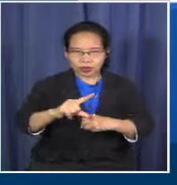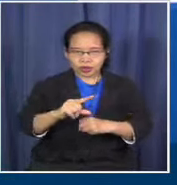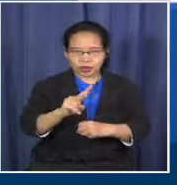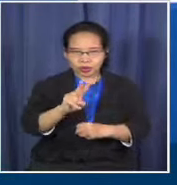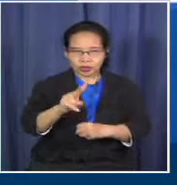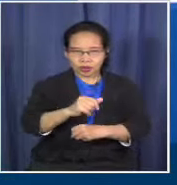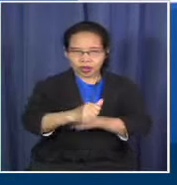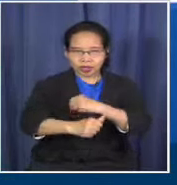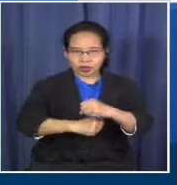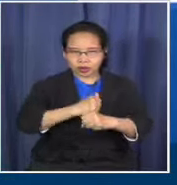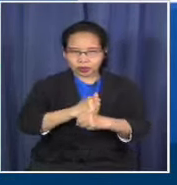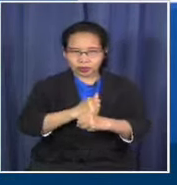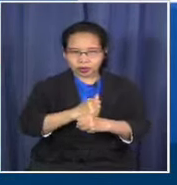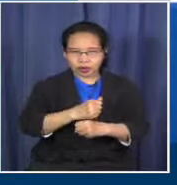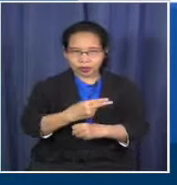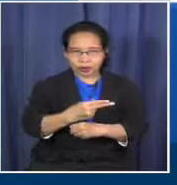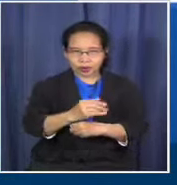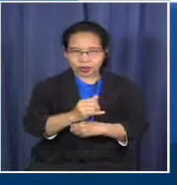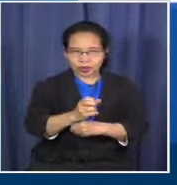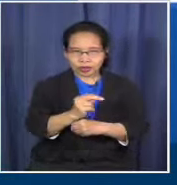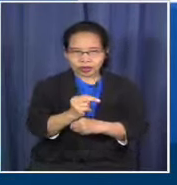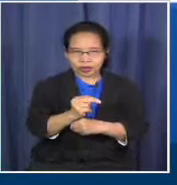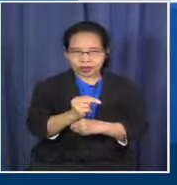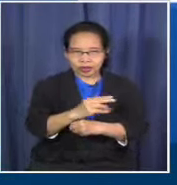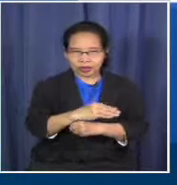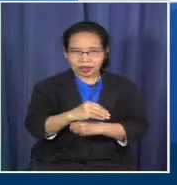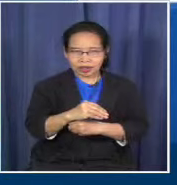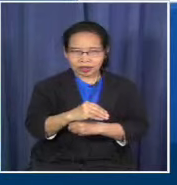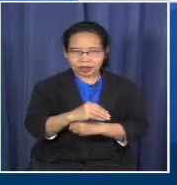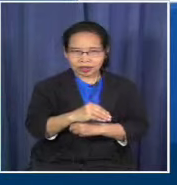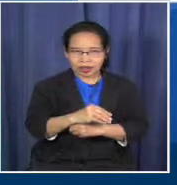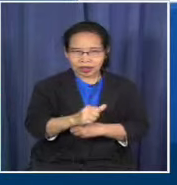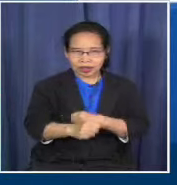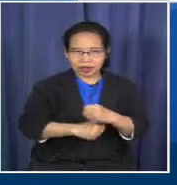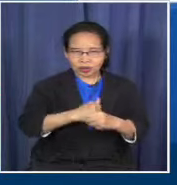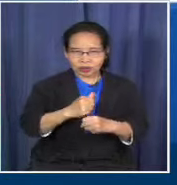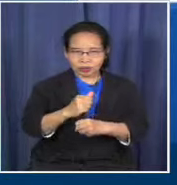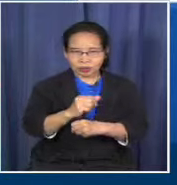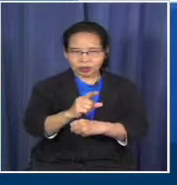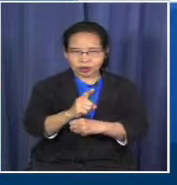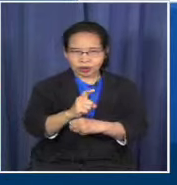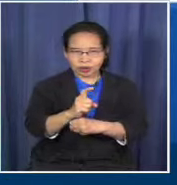it will bring out water.